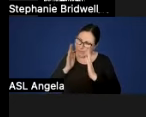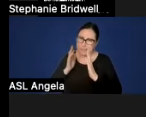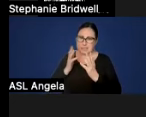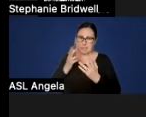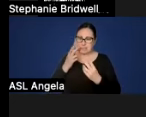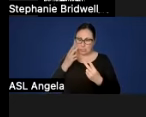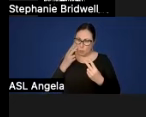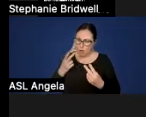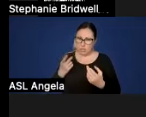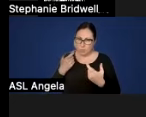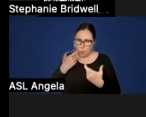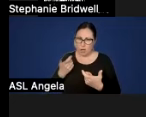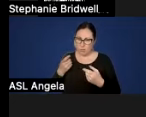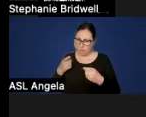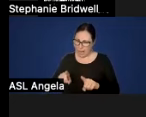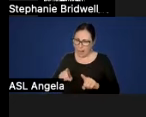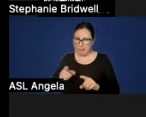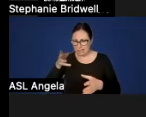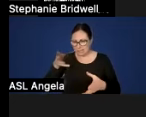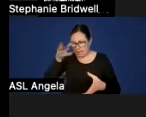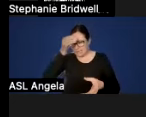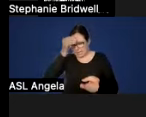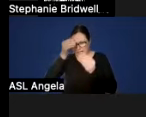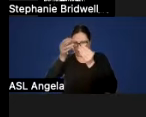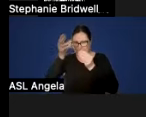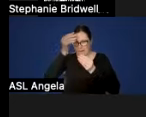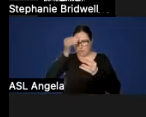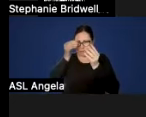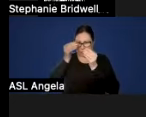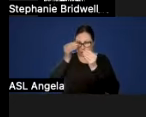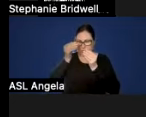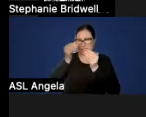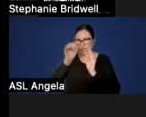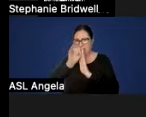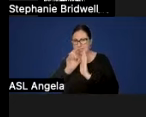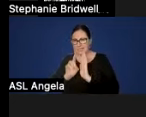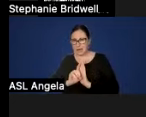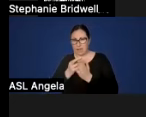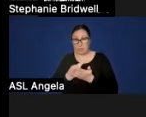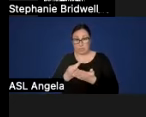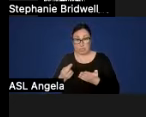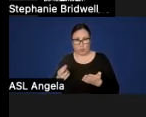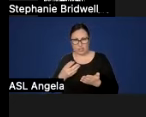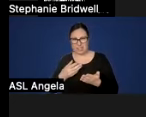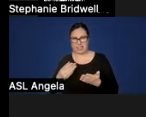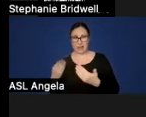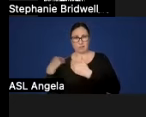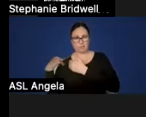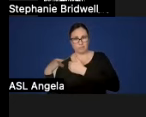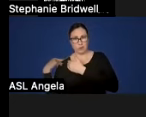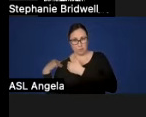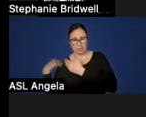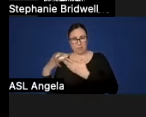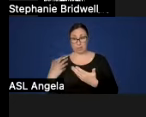information in, identifying those resources, you know, all of those kinds of things, and that accountability. Survivors need accountability